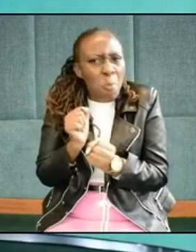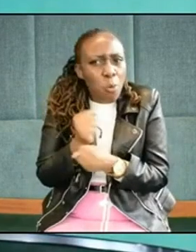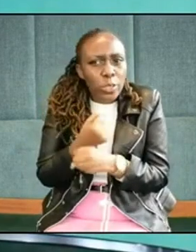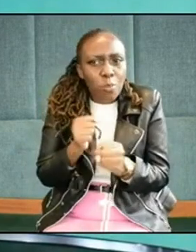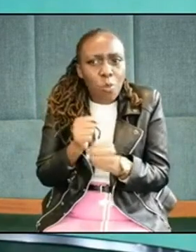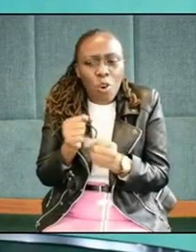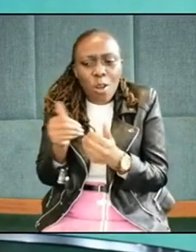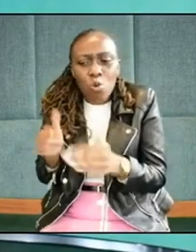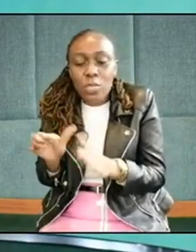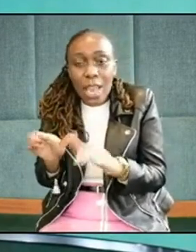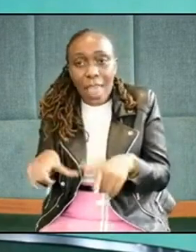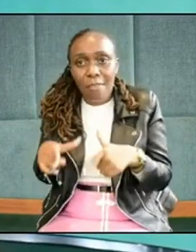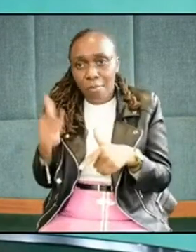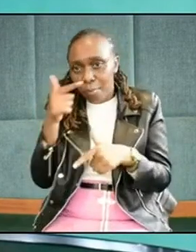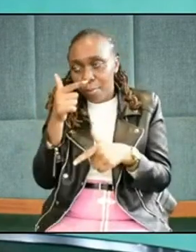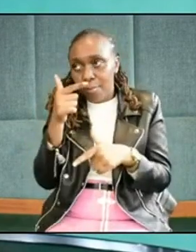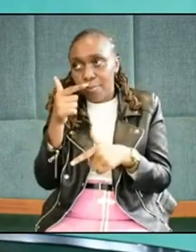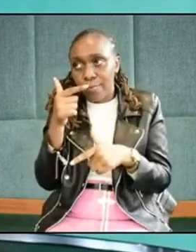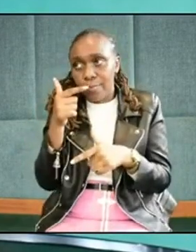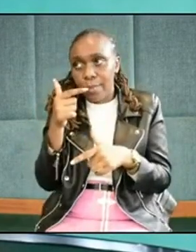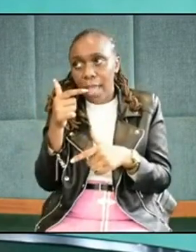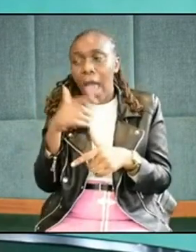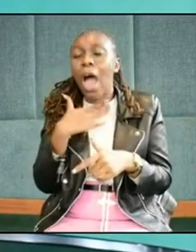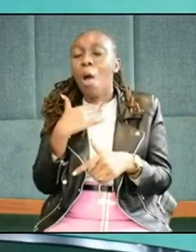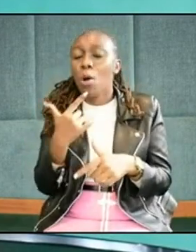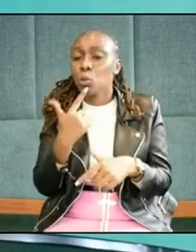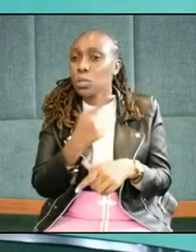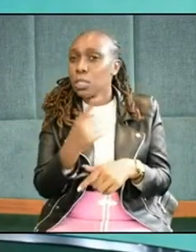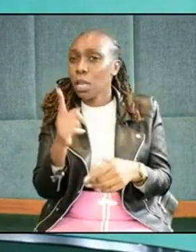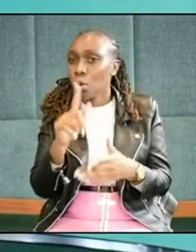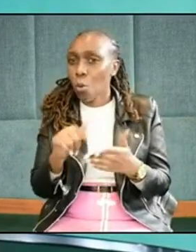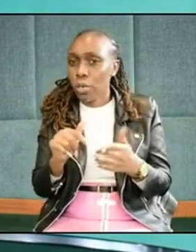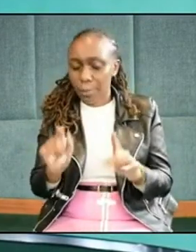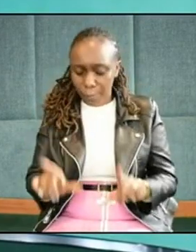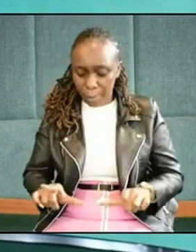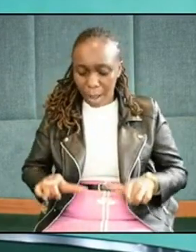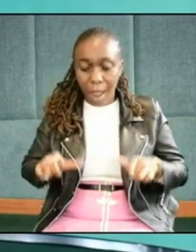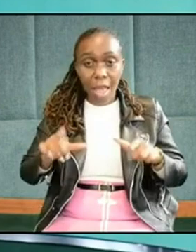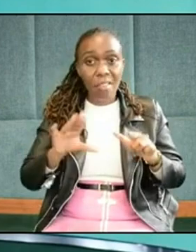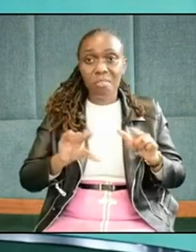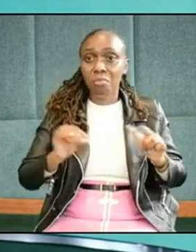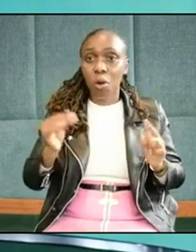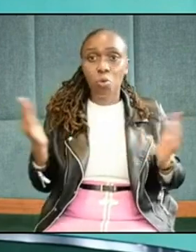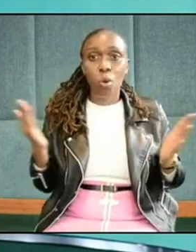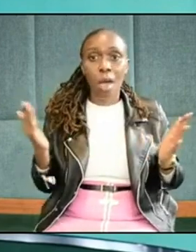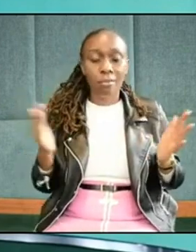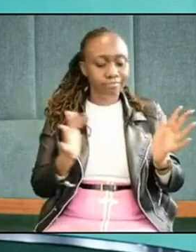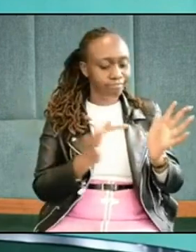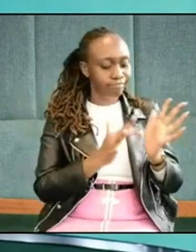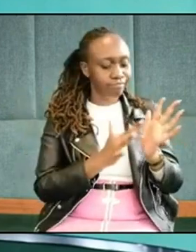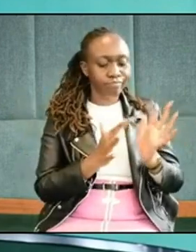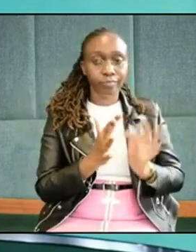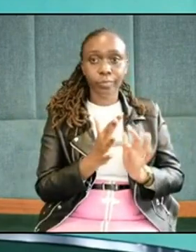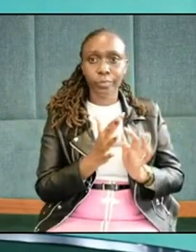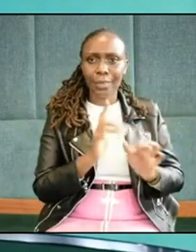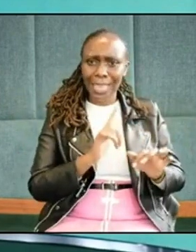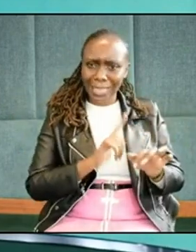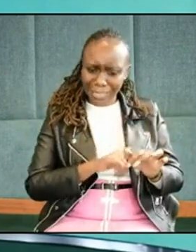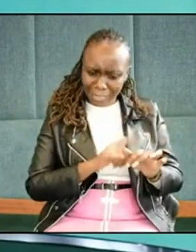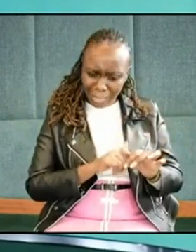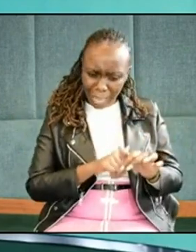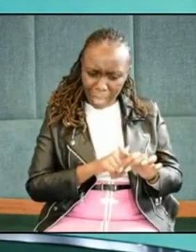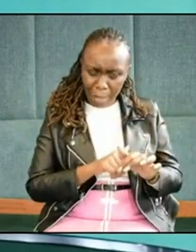even start living life. I want to say to you, life is found in Jesus. When we are in